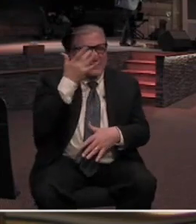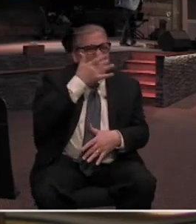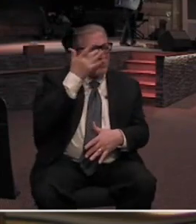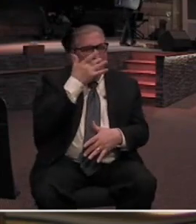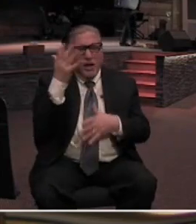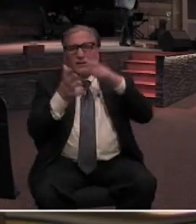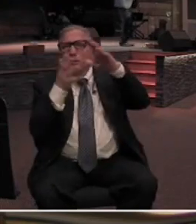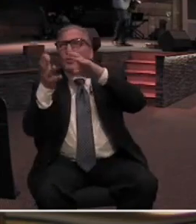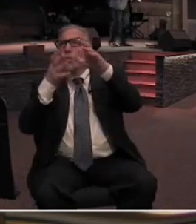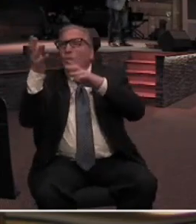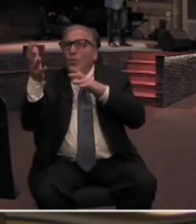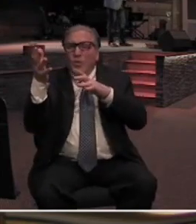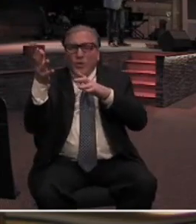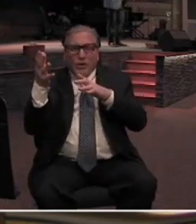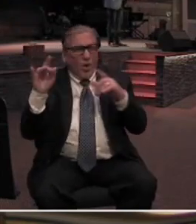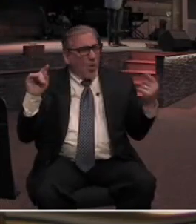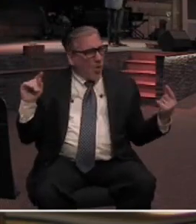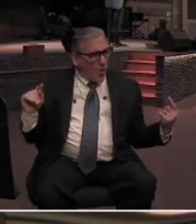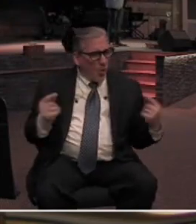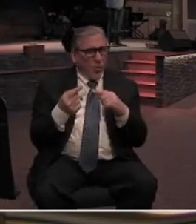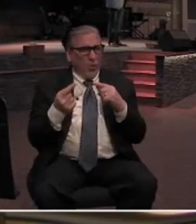air. Injury,